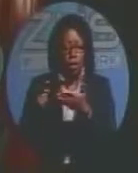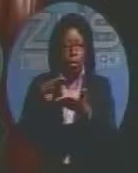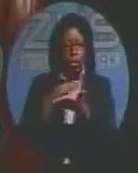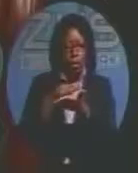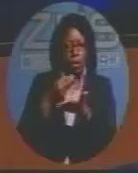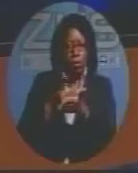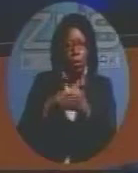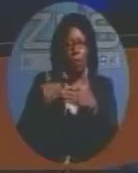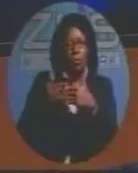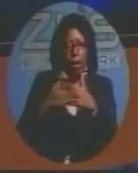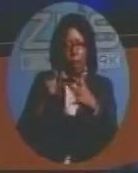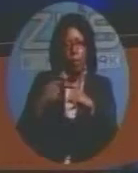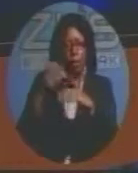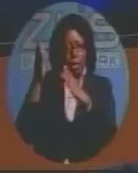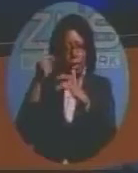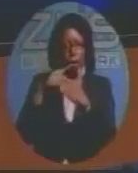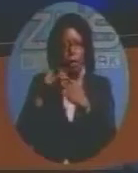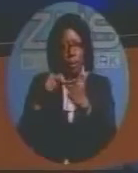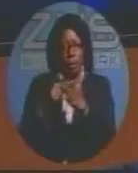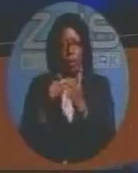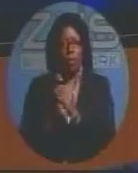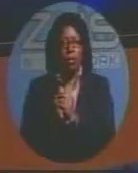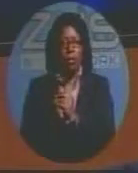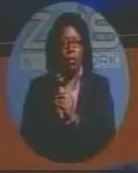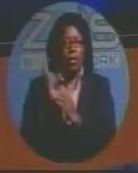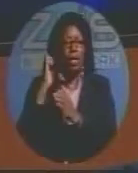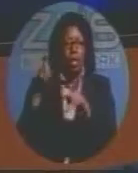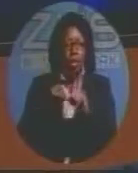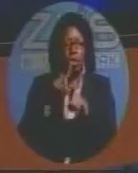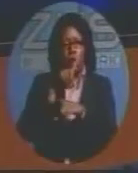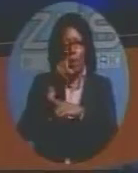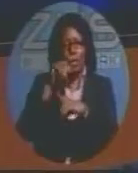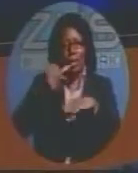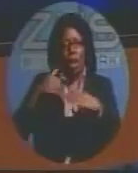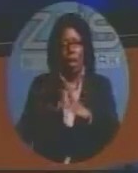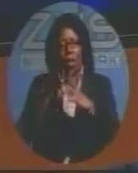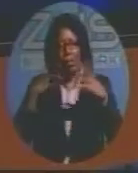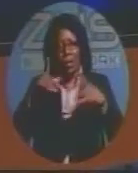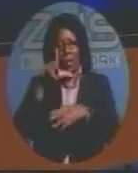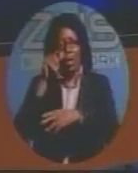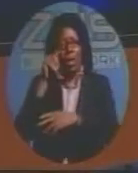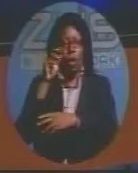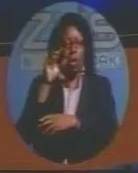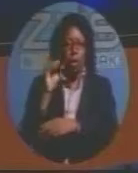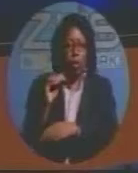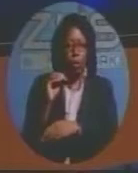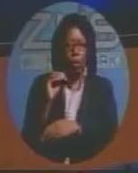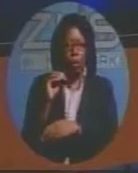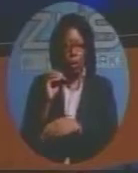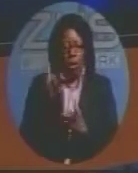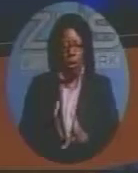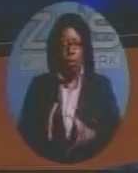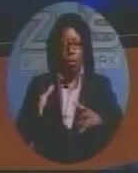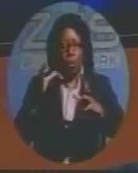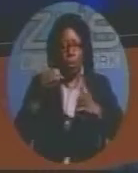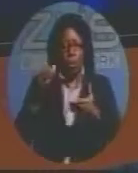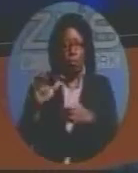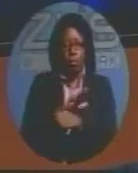participating. Kidgell was also questioned about how big a lottery jackpot could get, all things